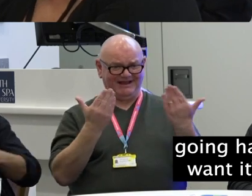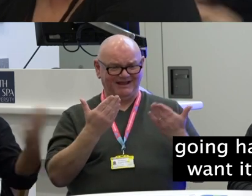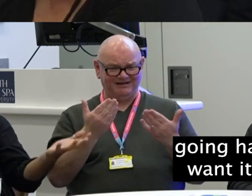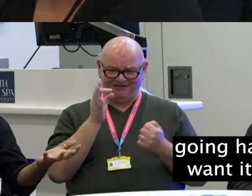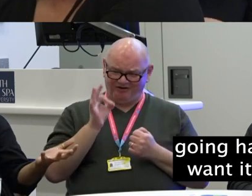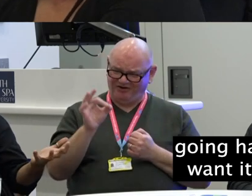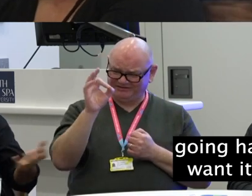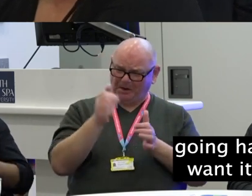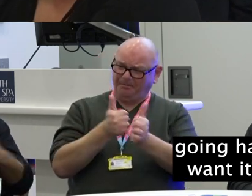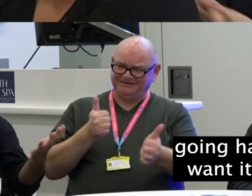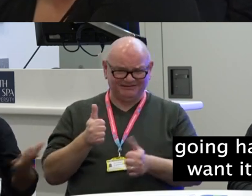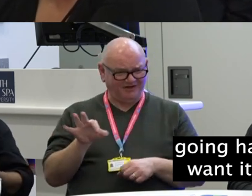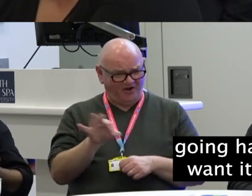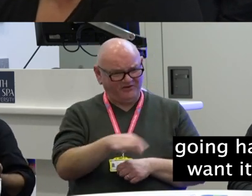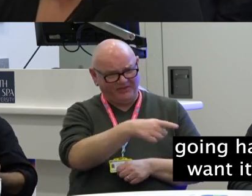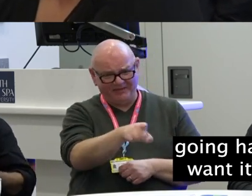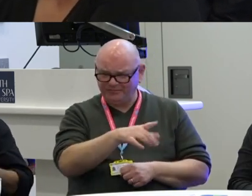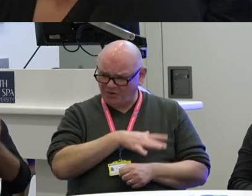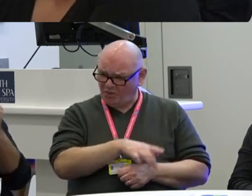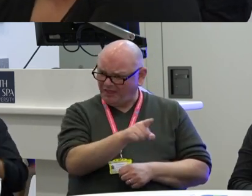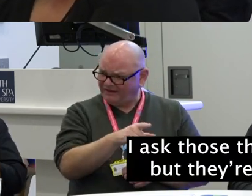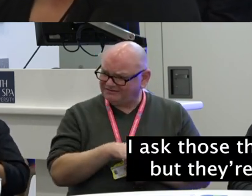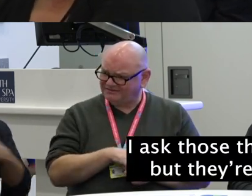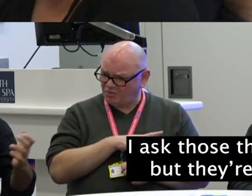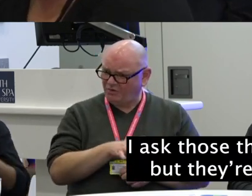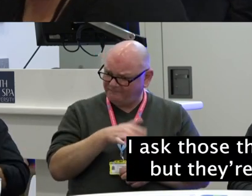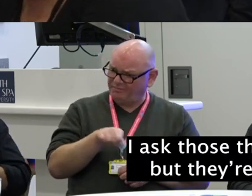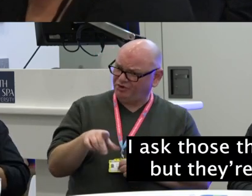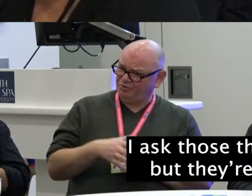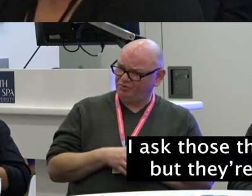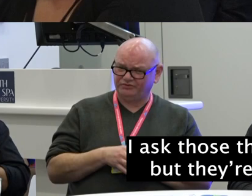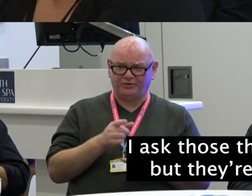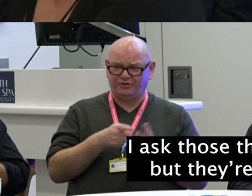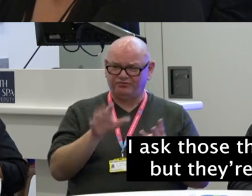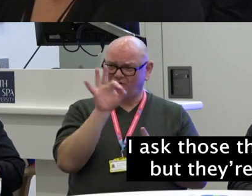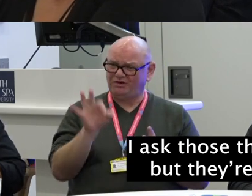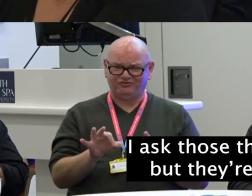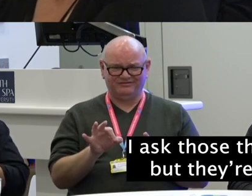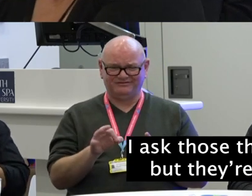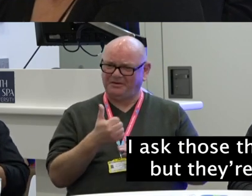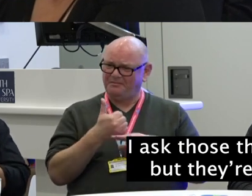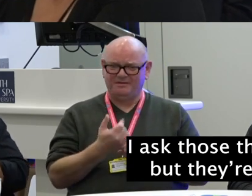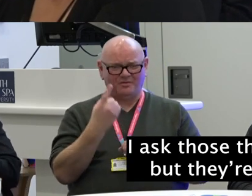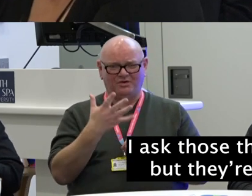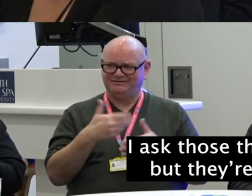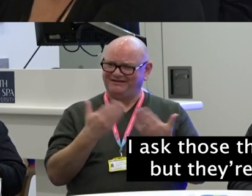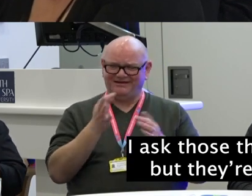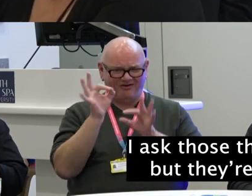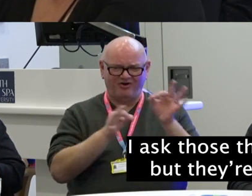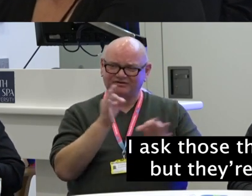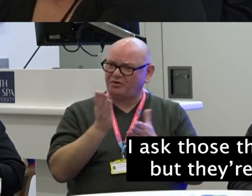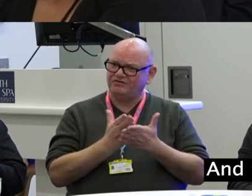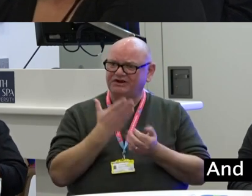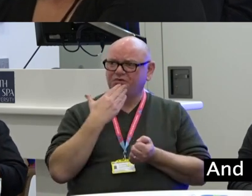them? Do they want it? Do they want it from you? Is a question that I ask those three questions once a day, I think. But they're really useful design